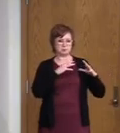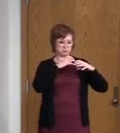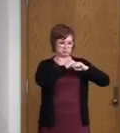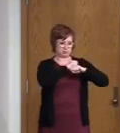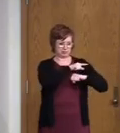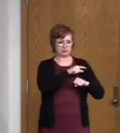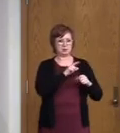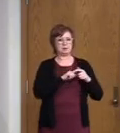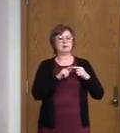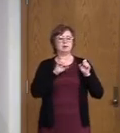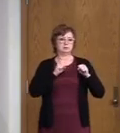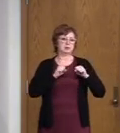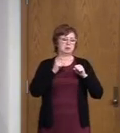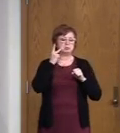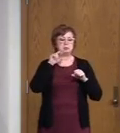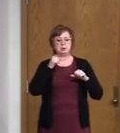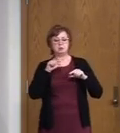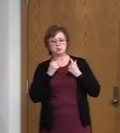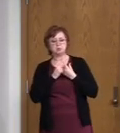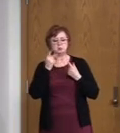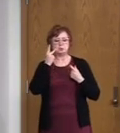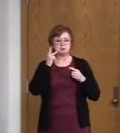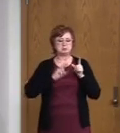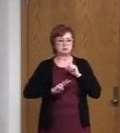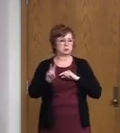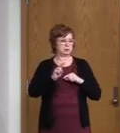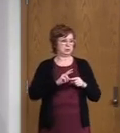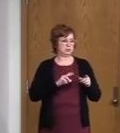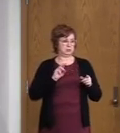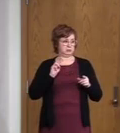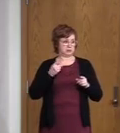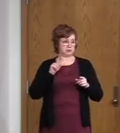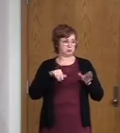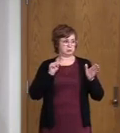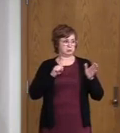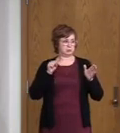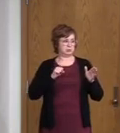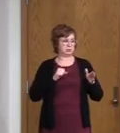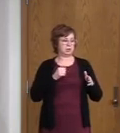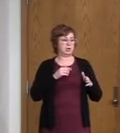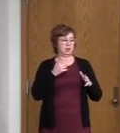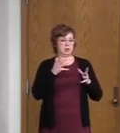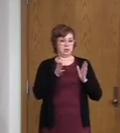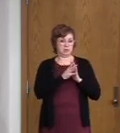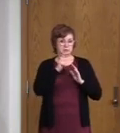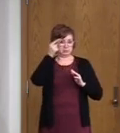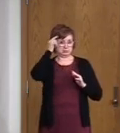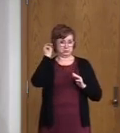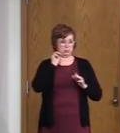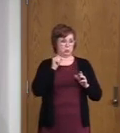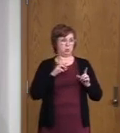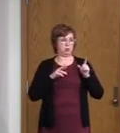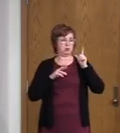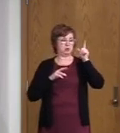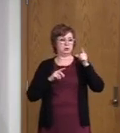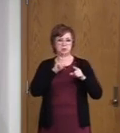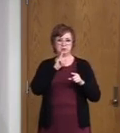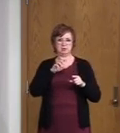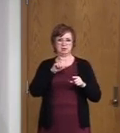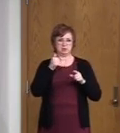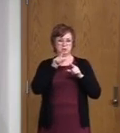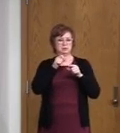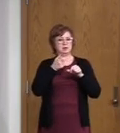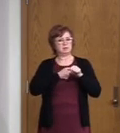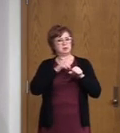Follow-up? Sure. So this is for either Minister Merriman or possibly Dr. Shahab. It's from my sports department, actually,